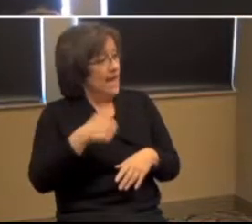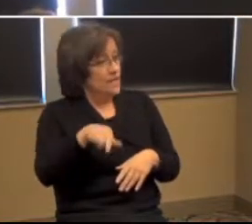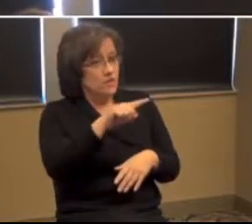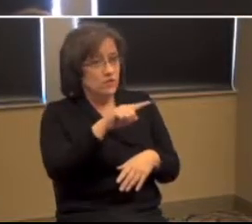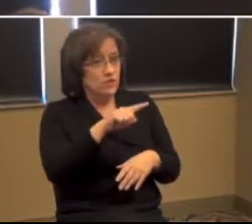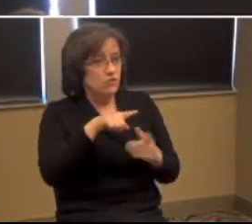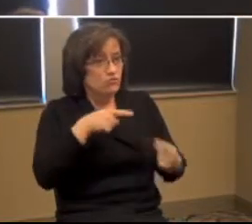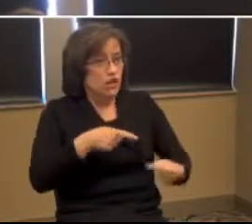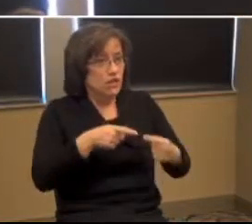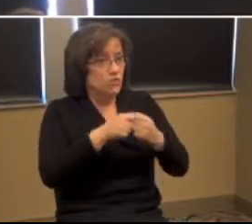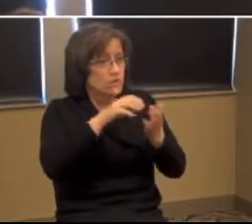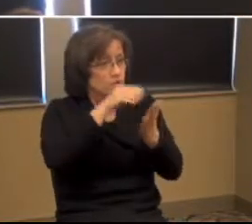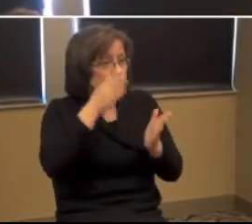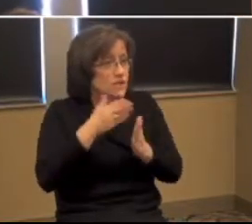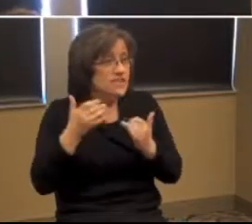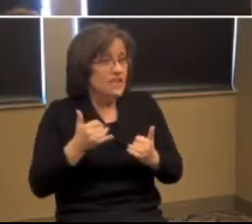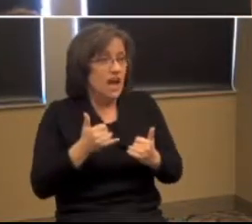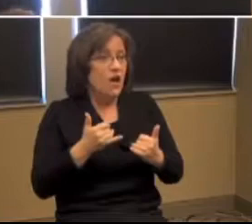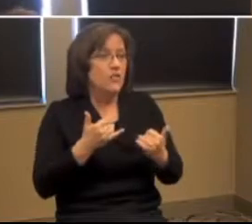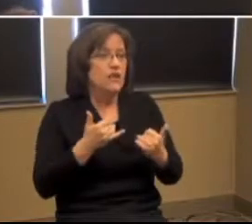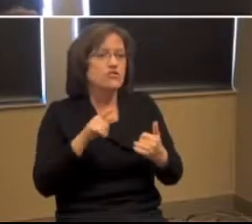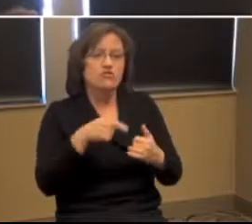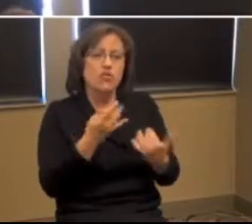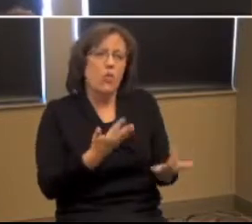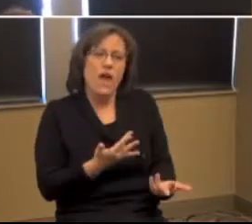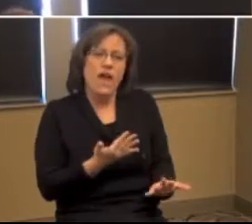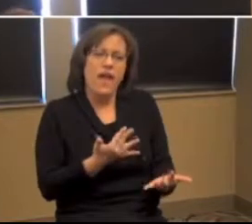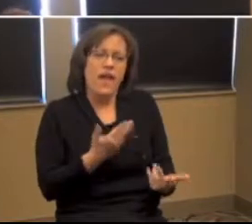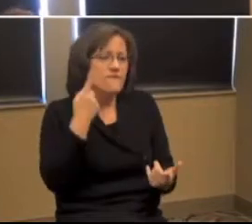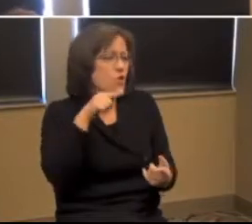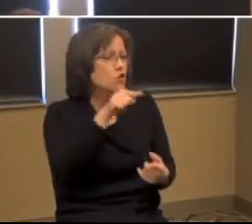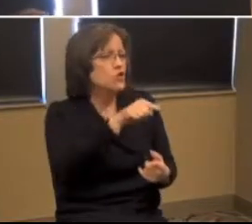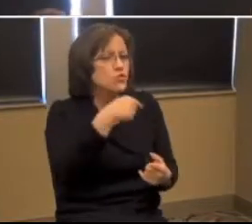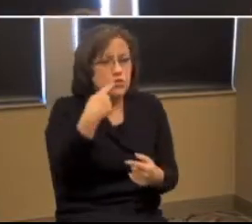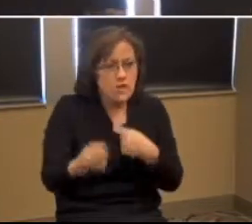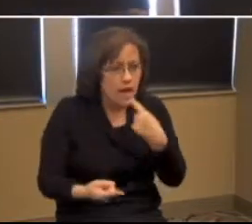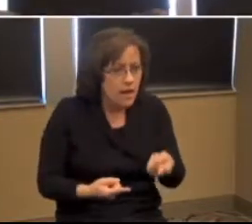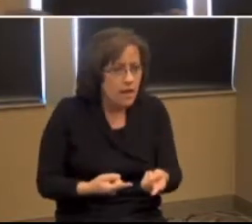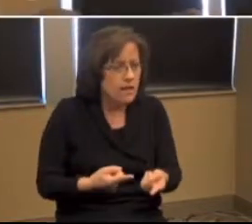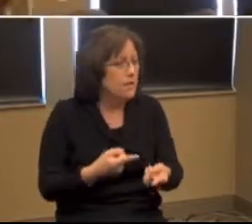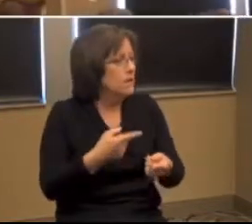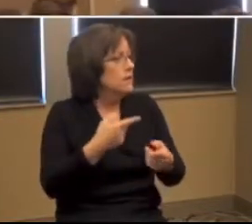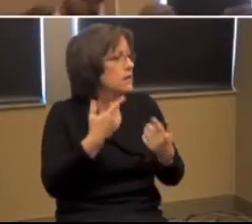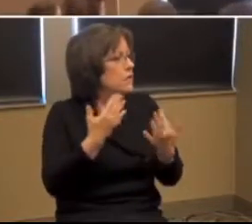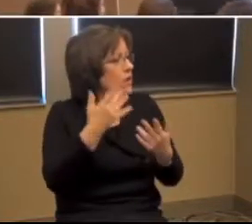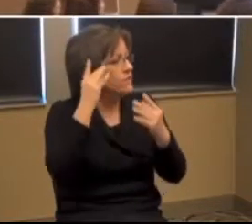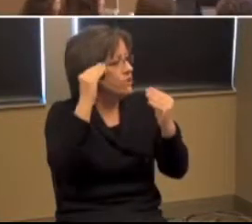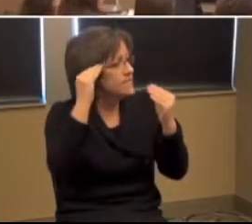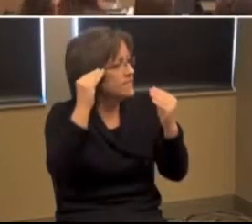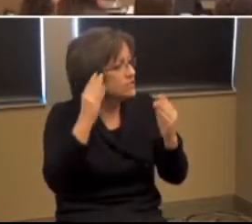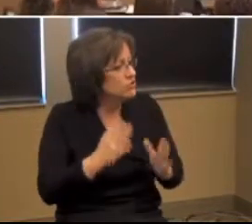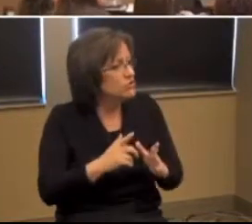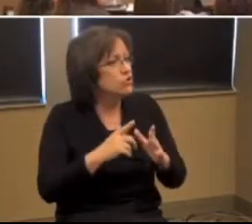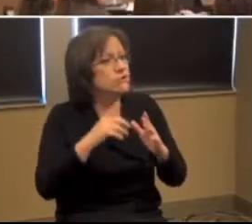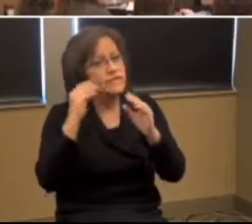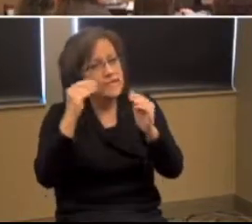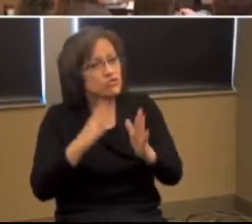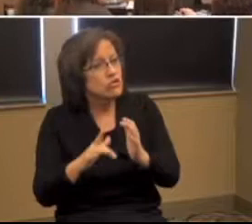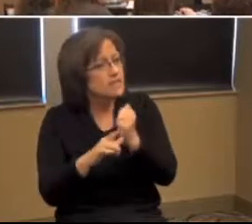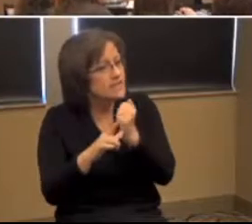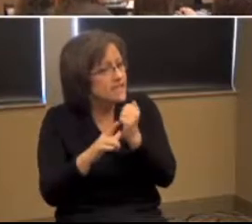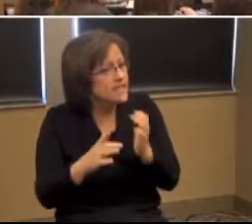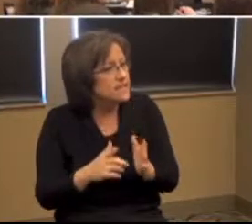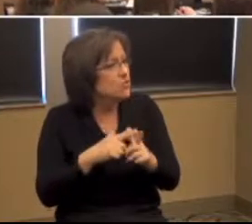prompt reliant? That they're prompt reliant either on a teacher, on a teaching assistant, or